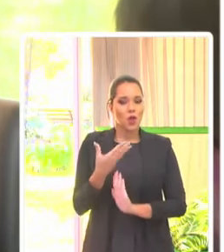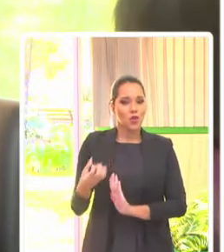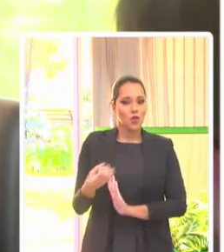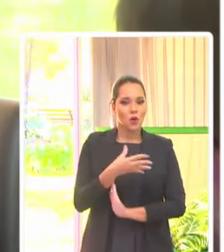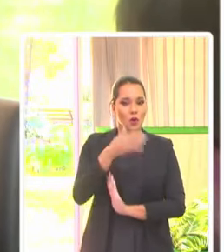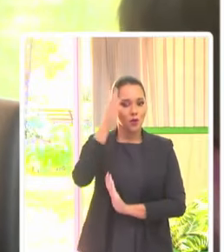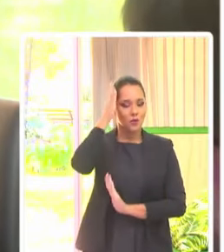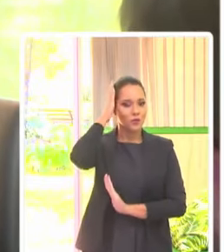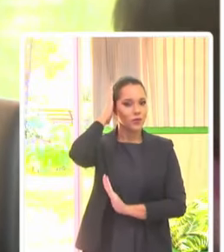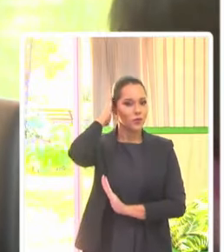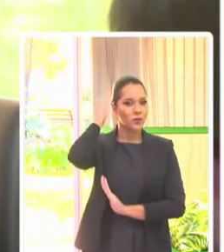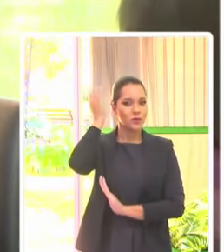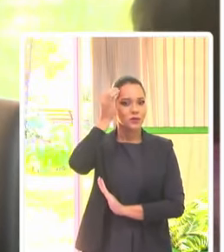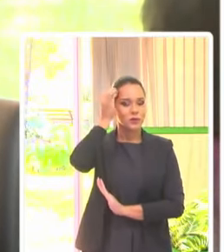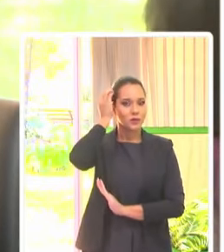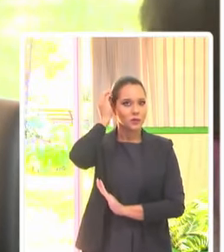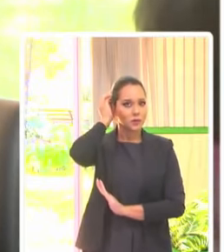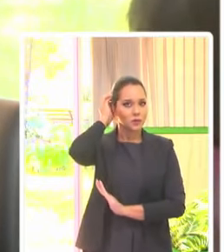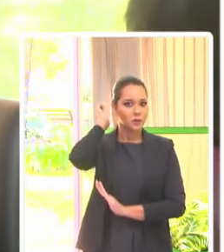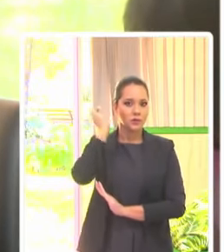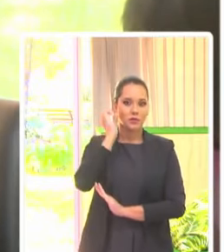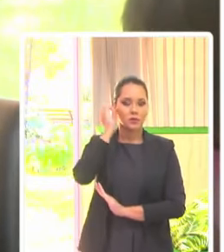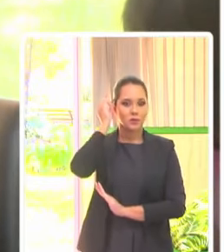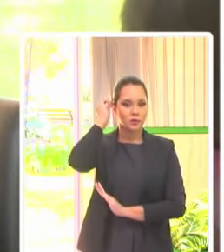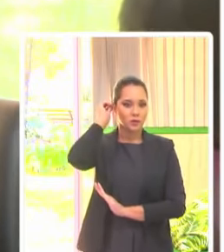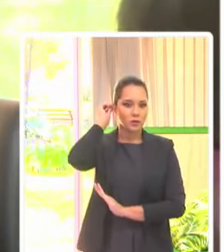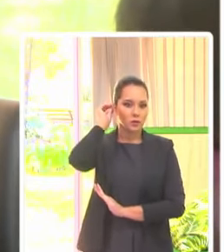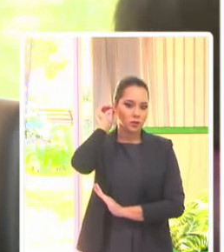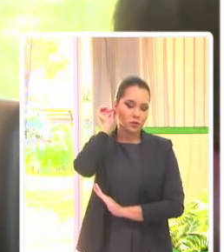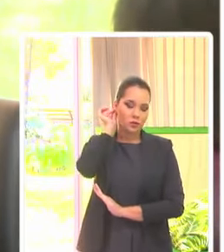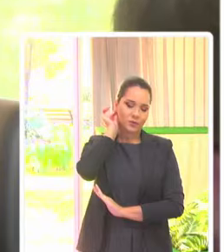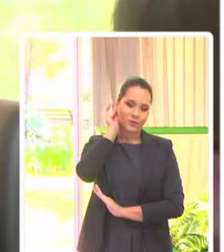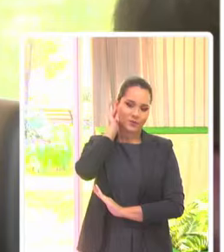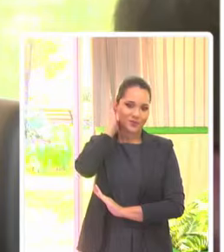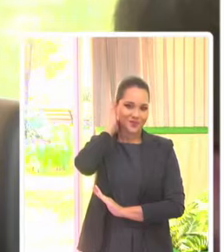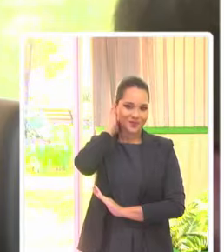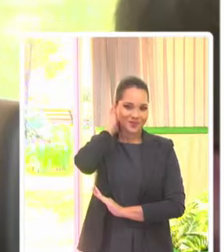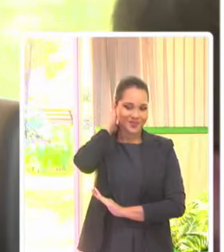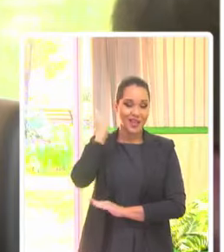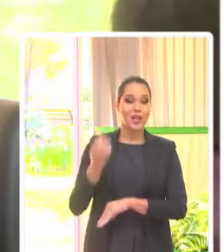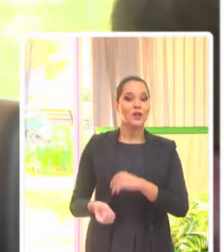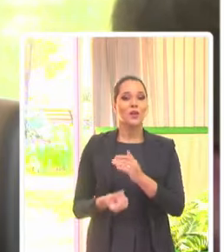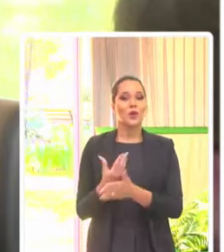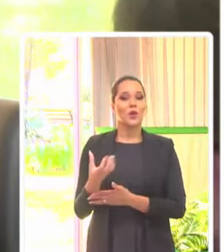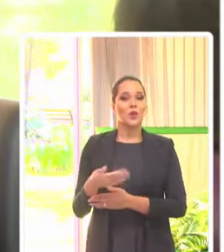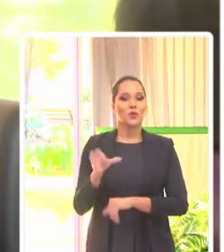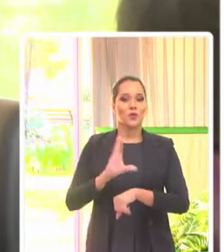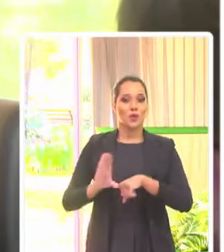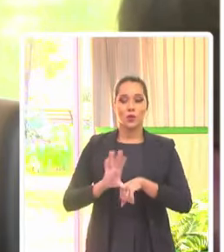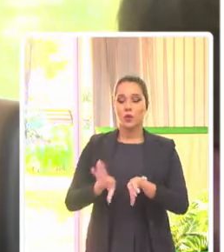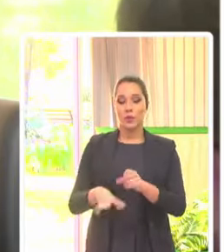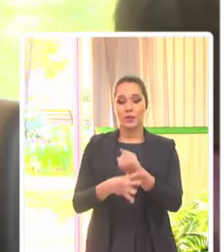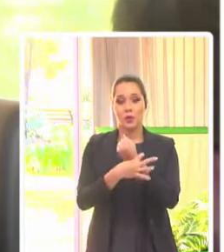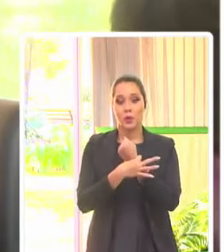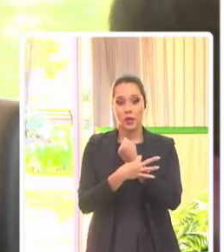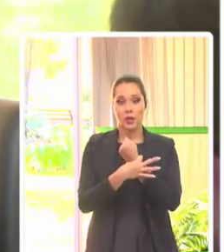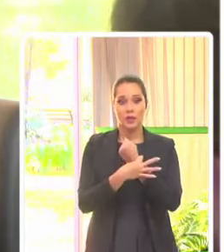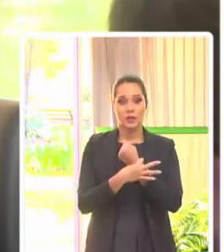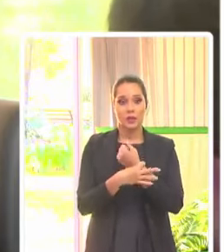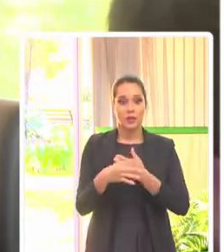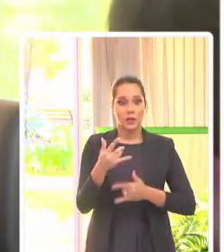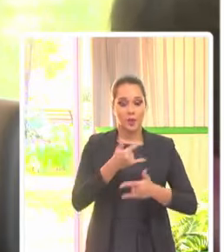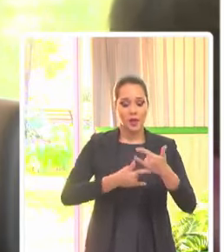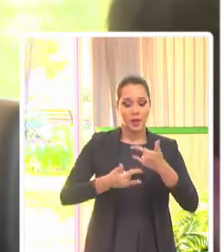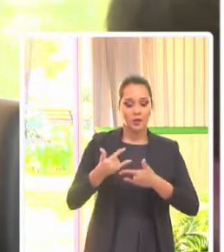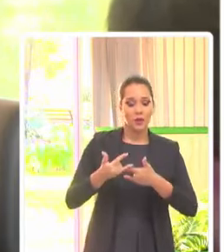on cybersecurity, because they found this is now so integral to day-to-day diplomacy that, and most people are